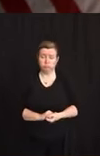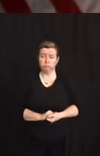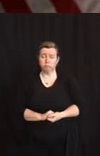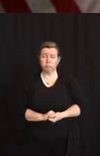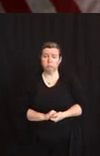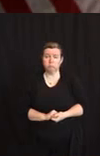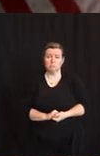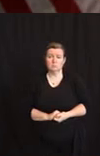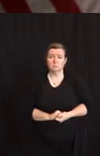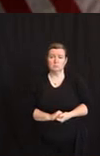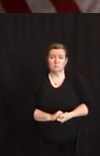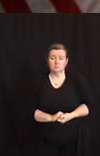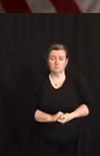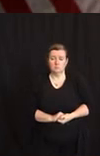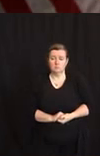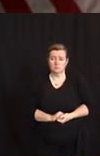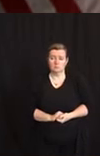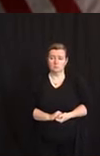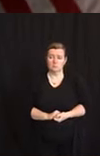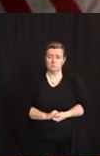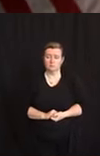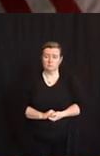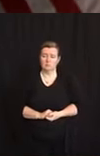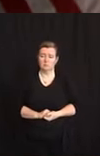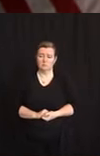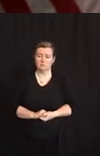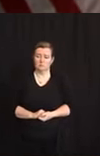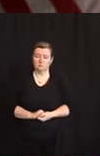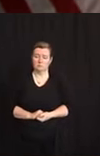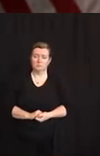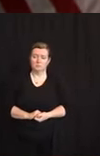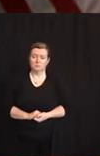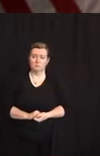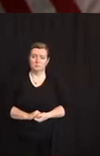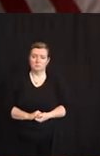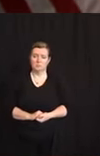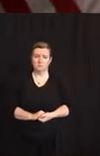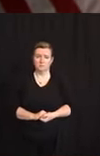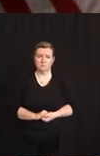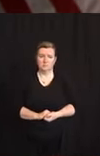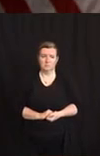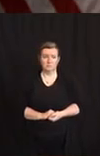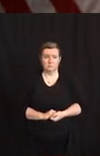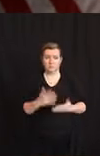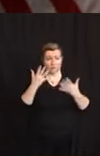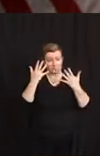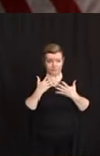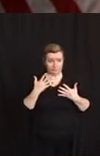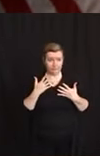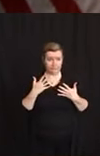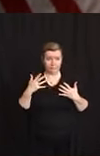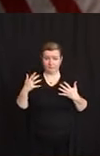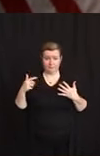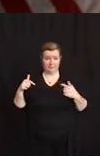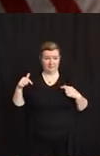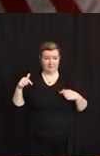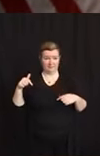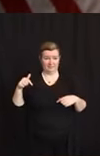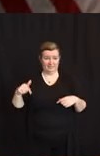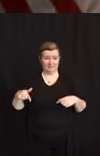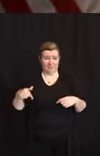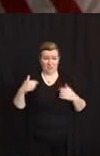into not just our administration, but more importantly into this crisis. It is what it is. I'm not shocked by it by any means. It